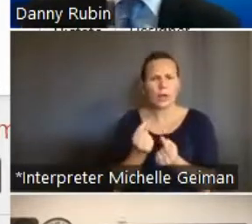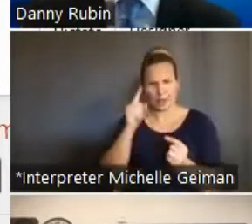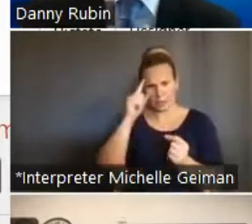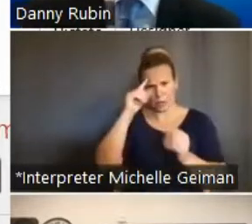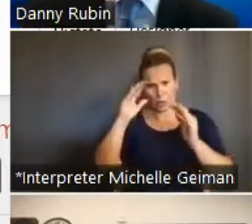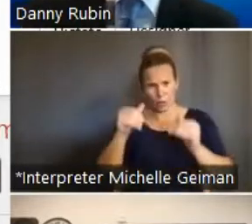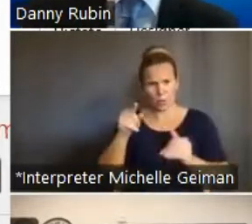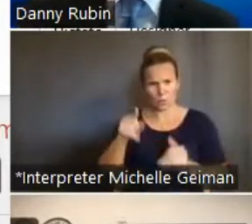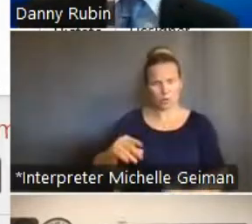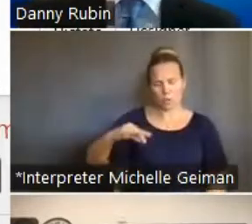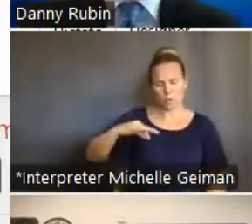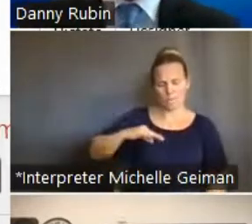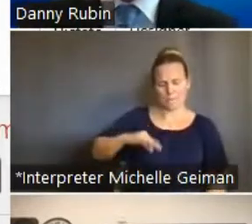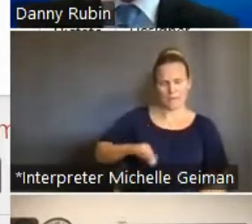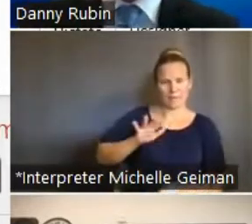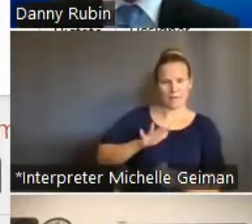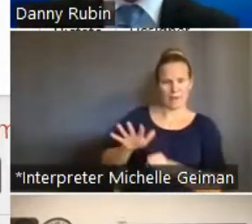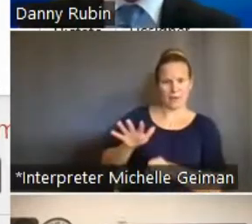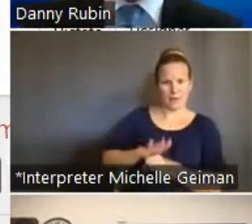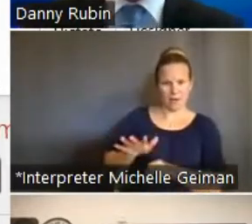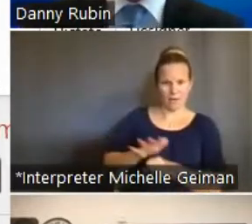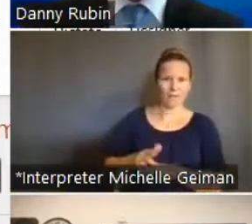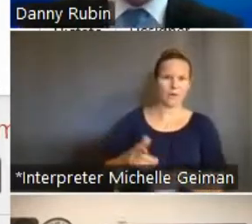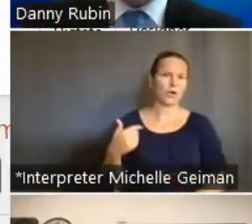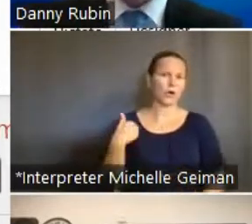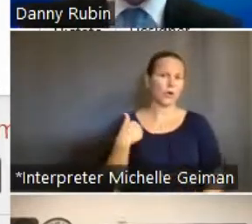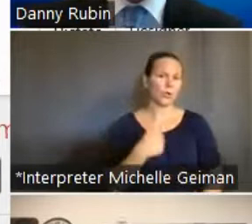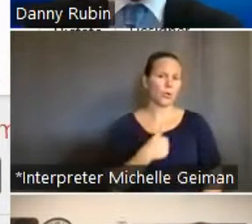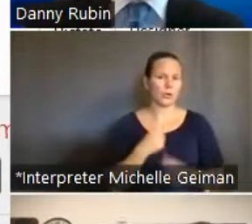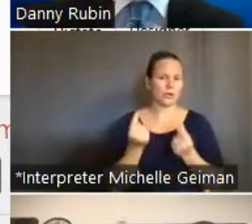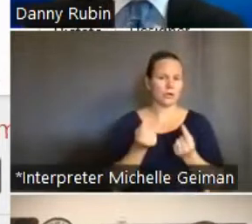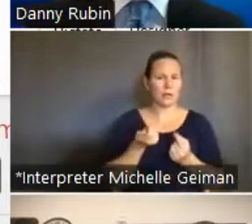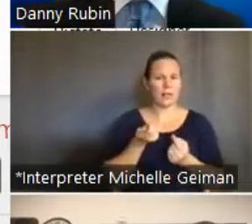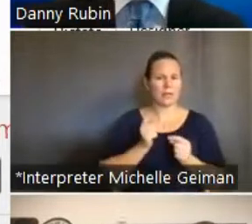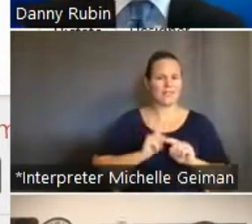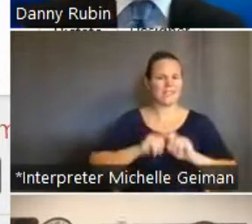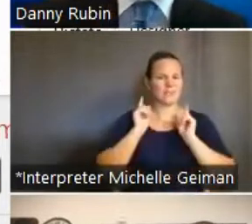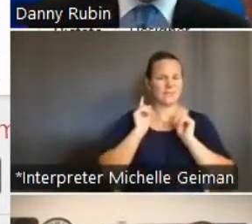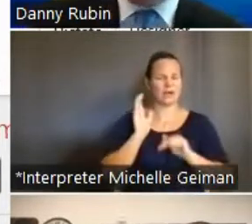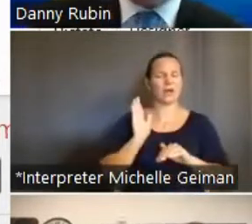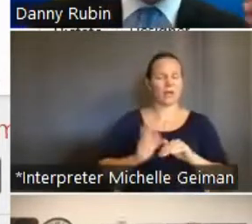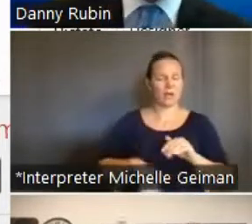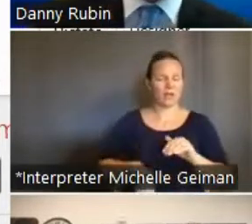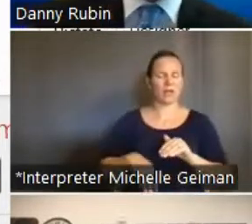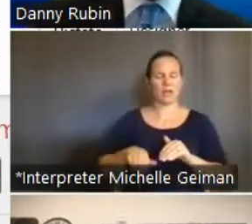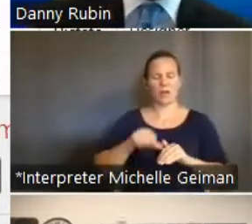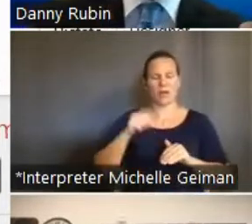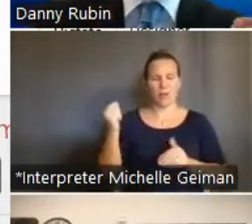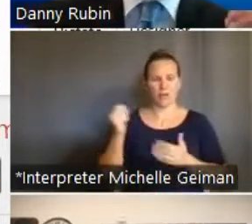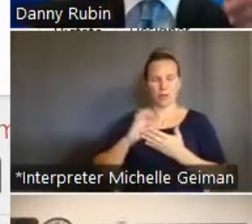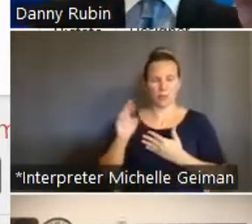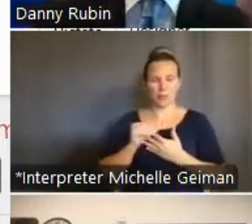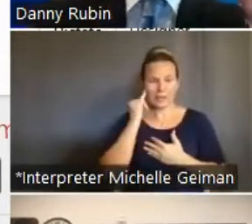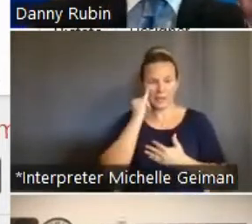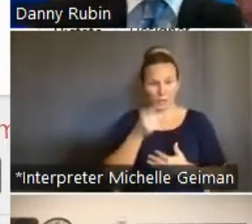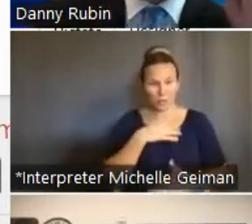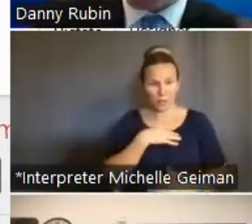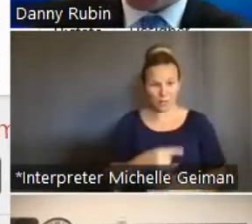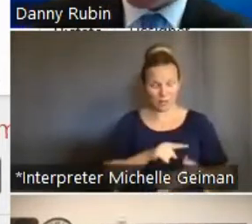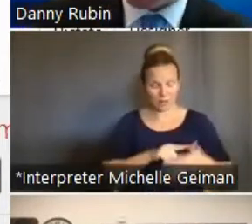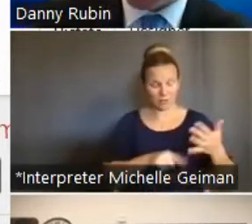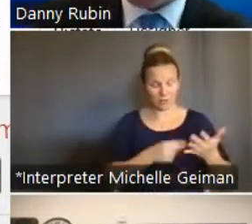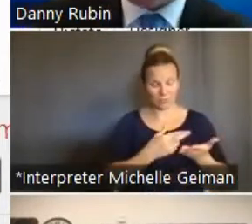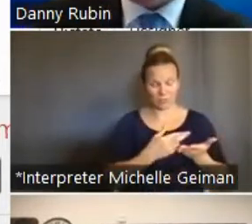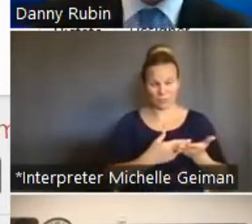at a different angle than a lot of other curricula out there. We want you to make the most of it. So if you'd like these resources, type the